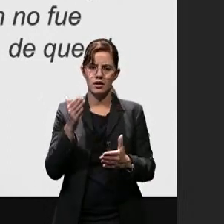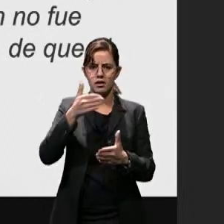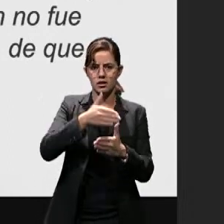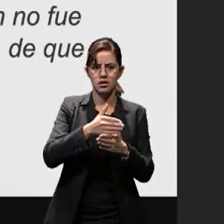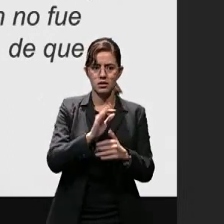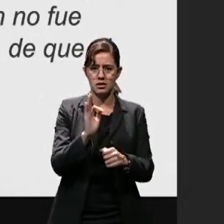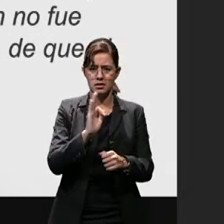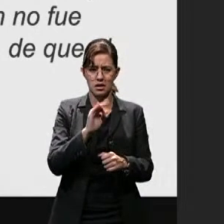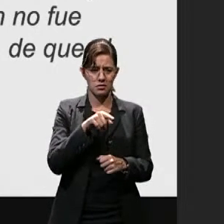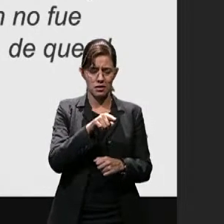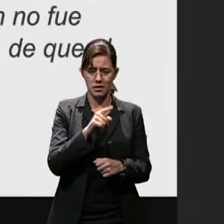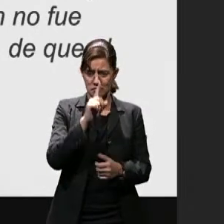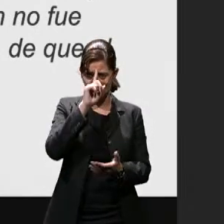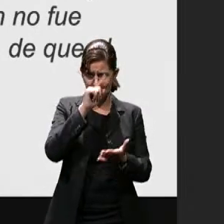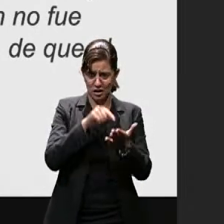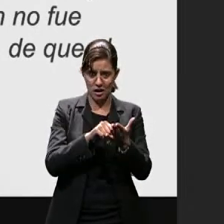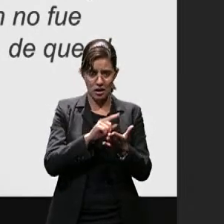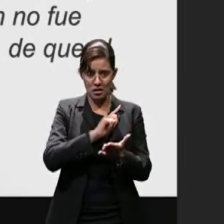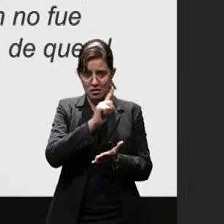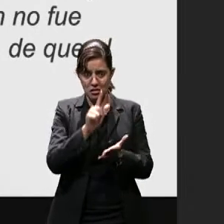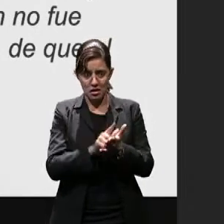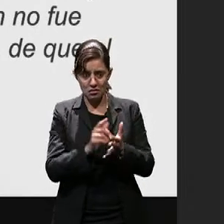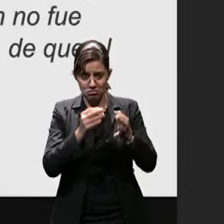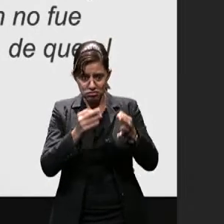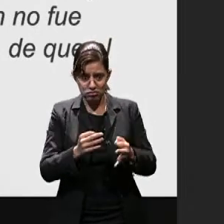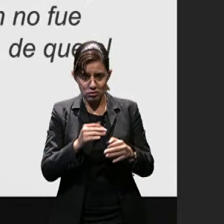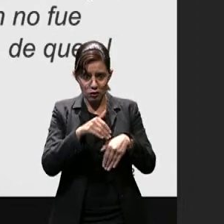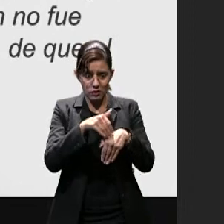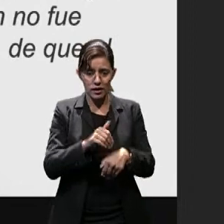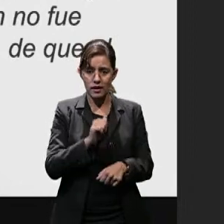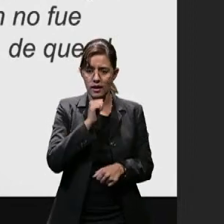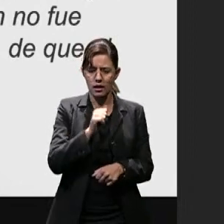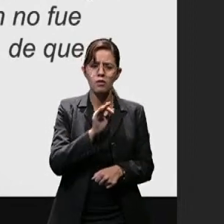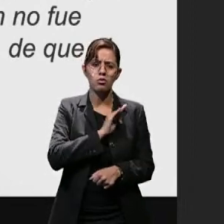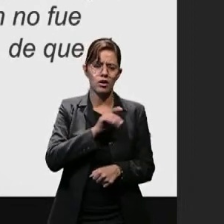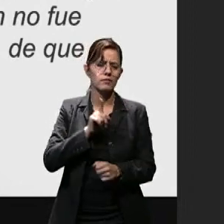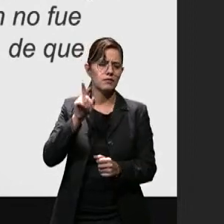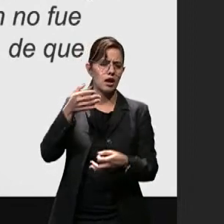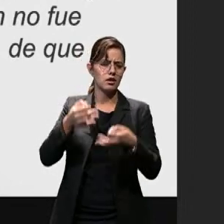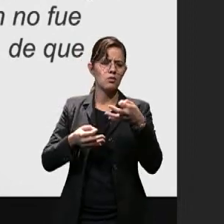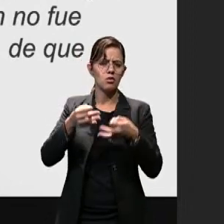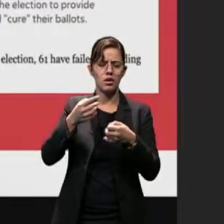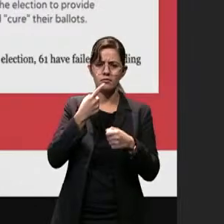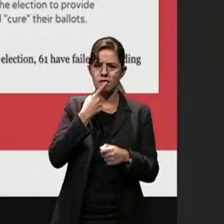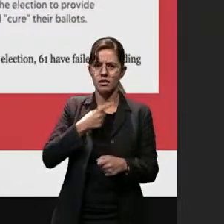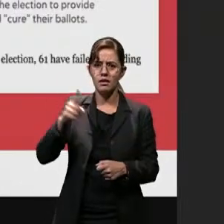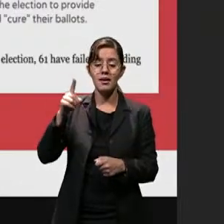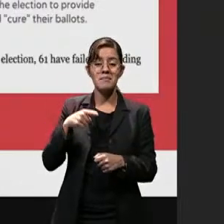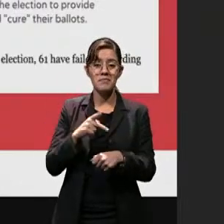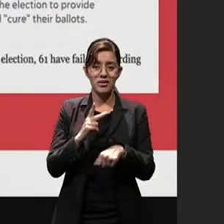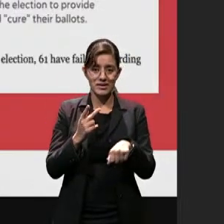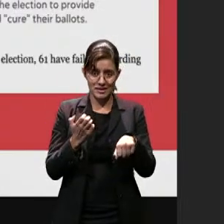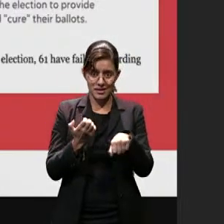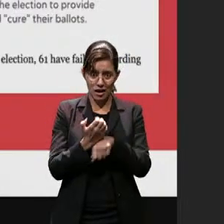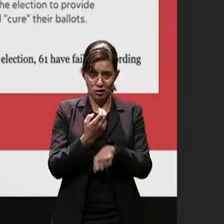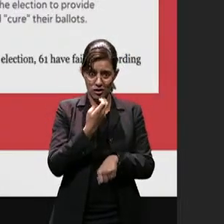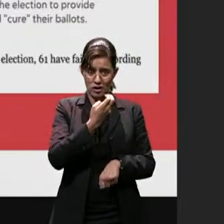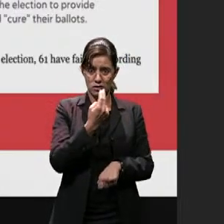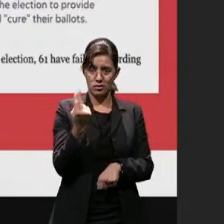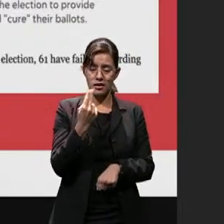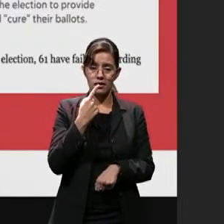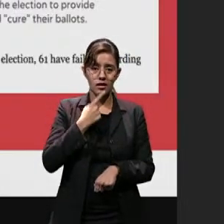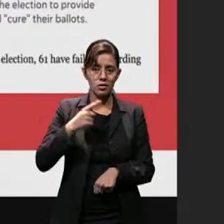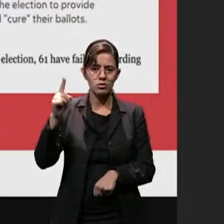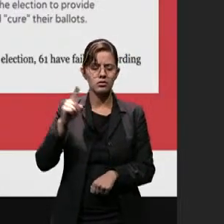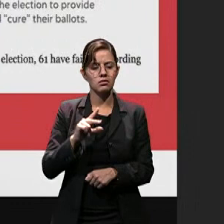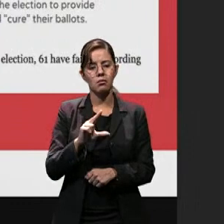evidence presented in any state that the election outcome should be in question. There were 62 federal cases